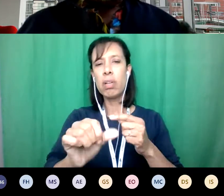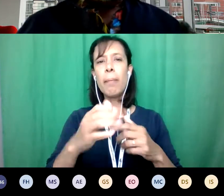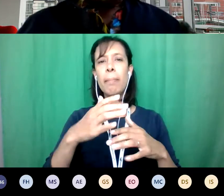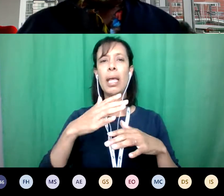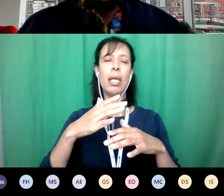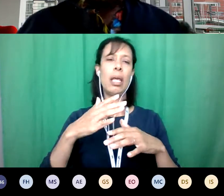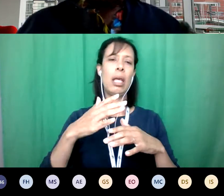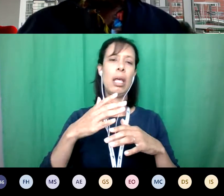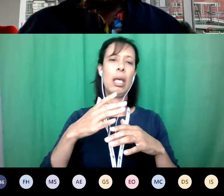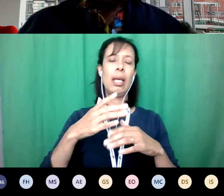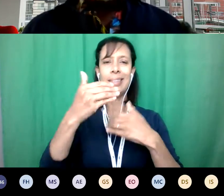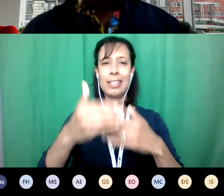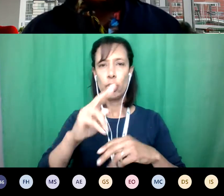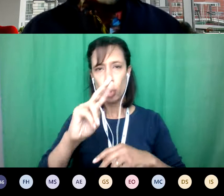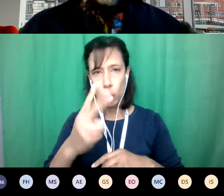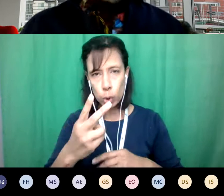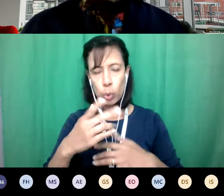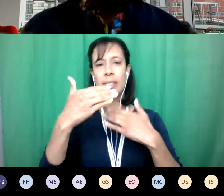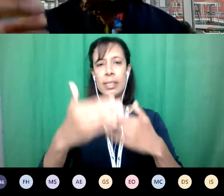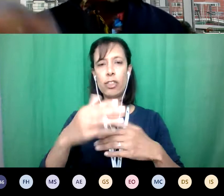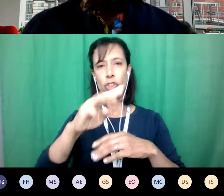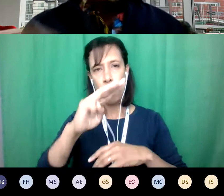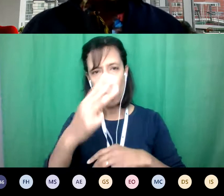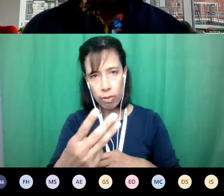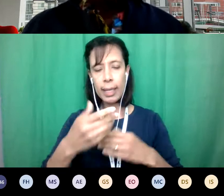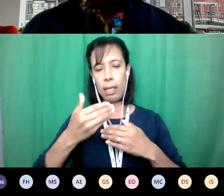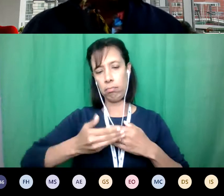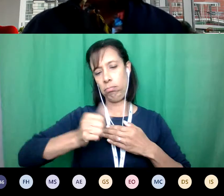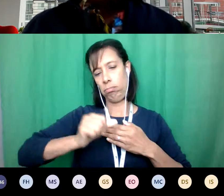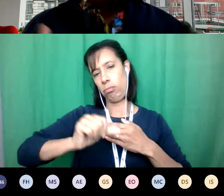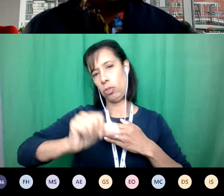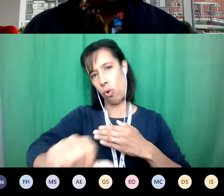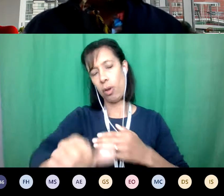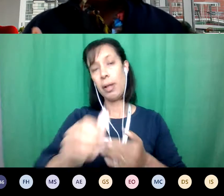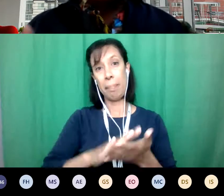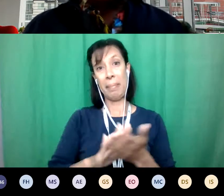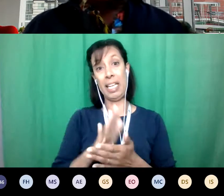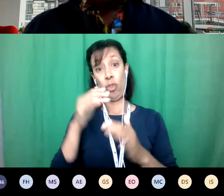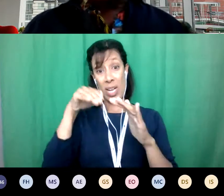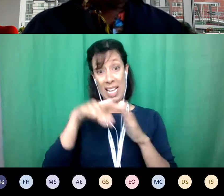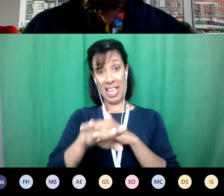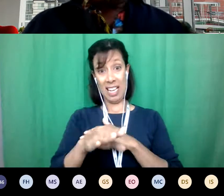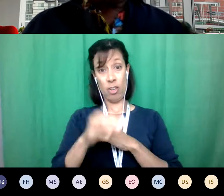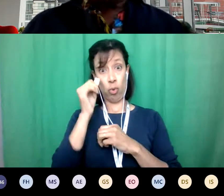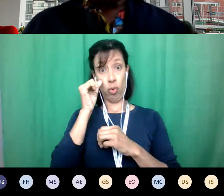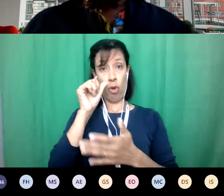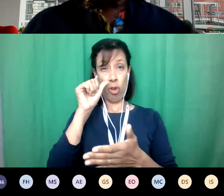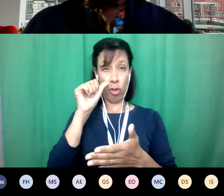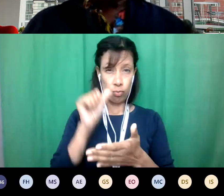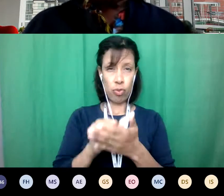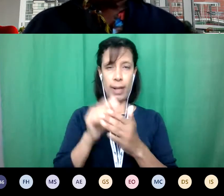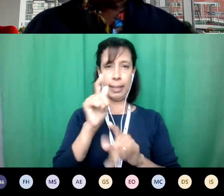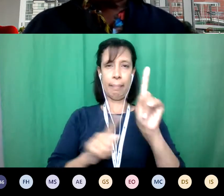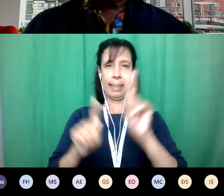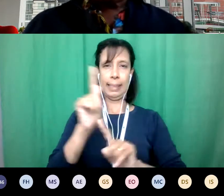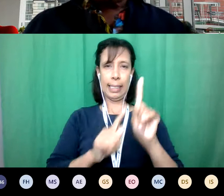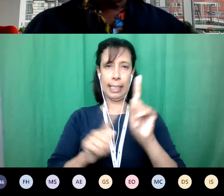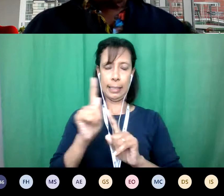on the link to the session, and that will take you into the correct meeting, and it'll be similar to what's happening here